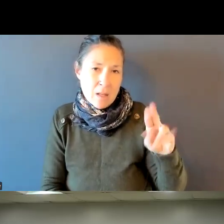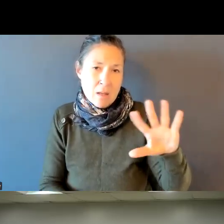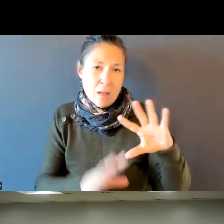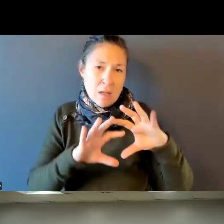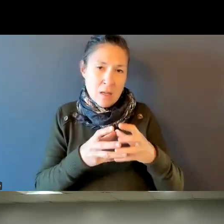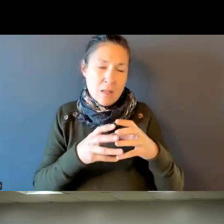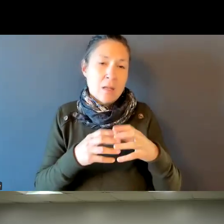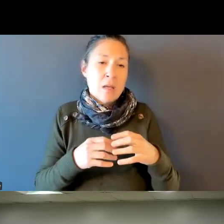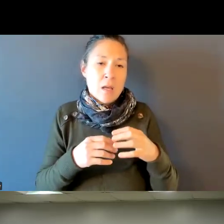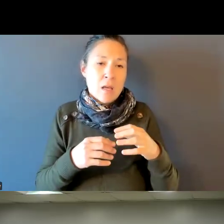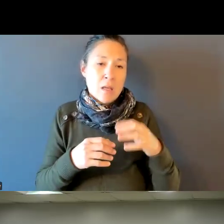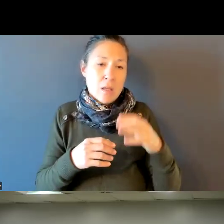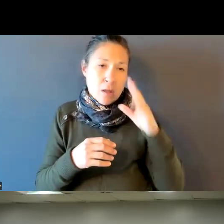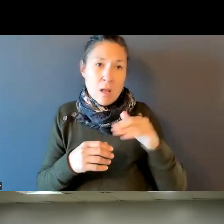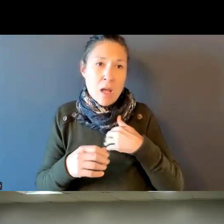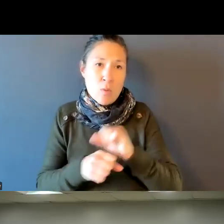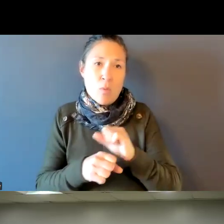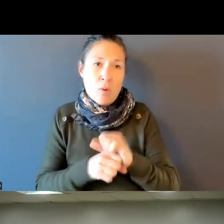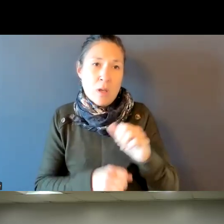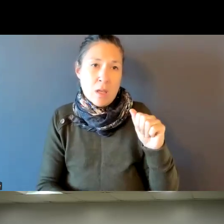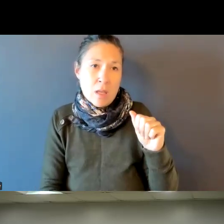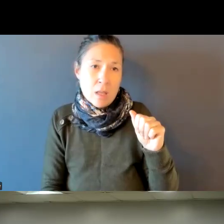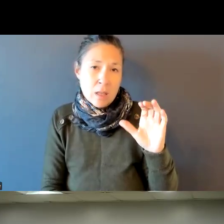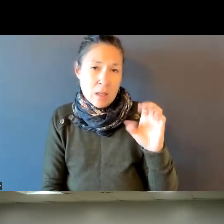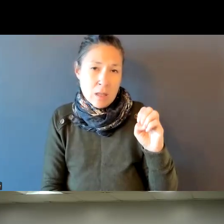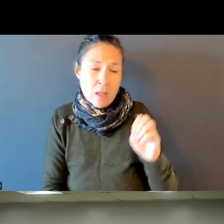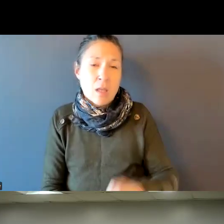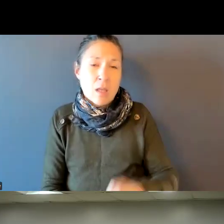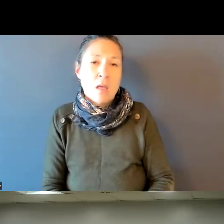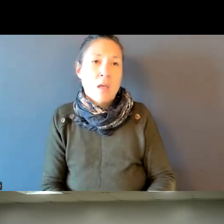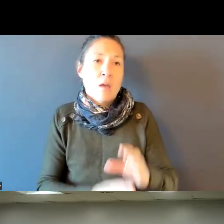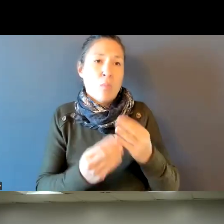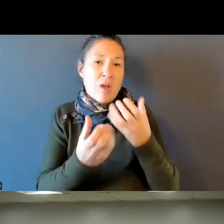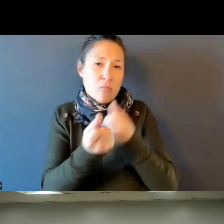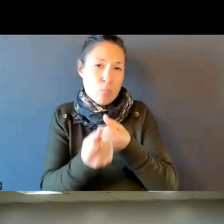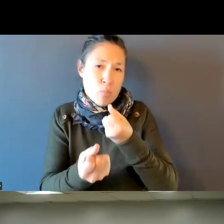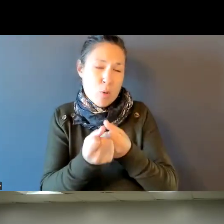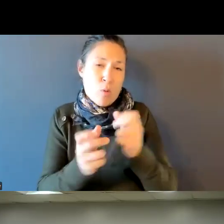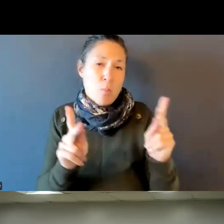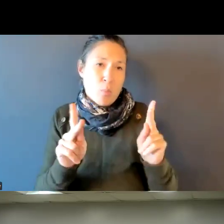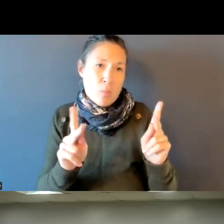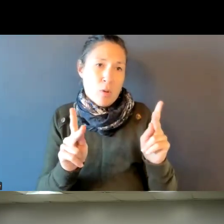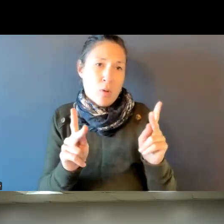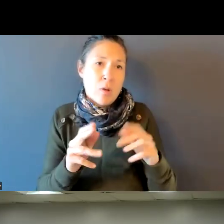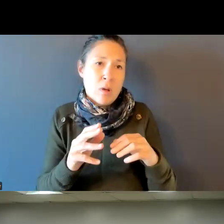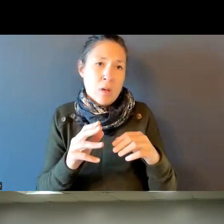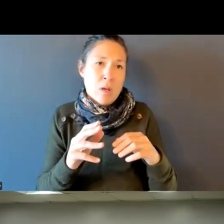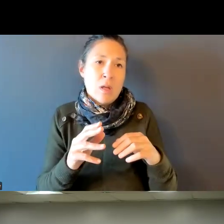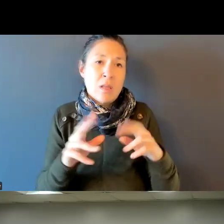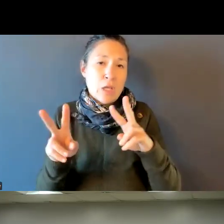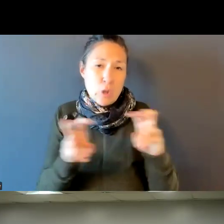I work at ACE, and we provide support to folks around the very issues that you're